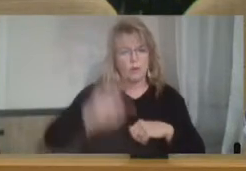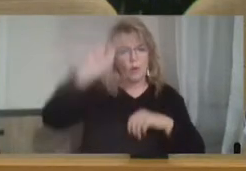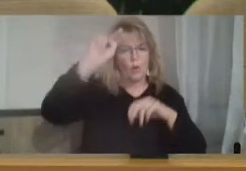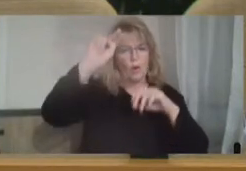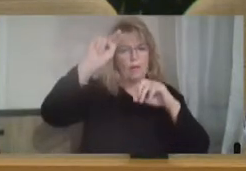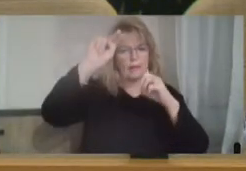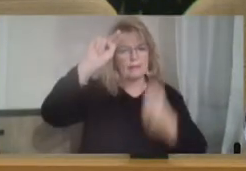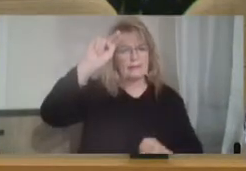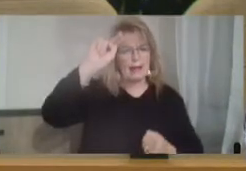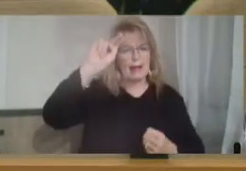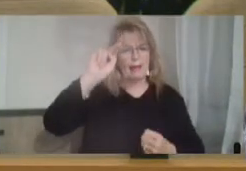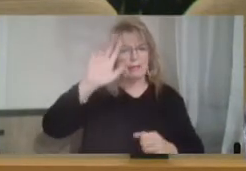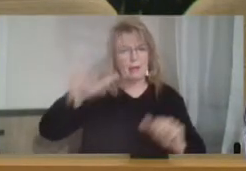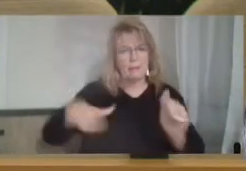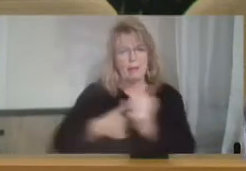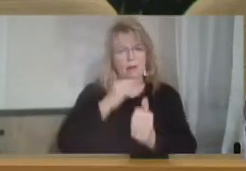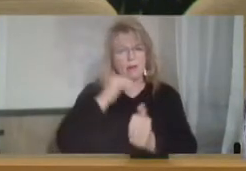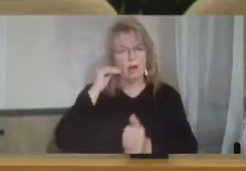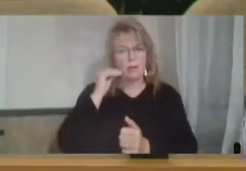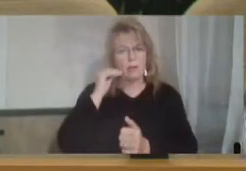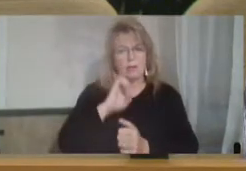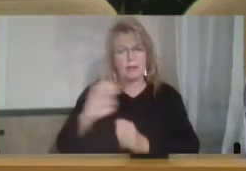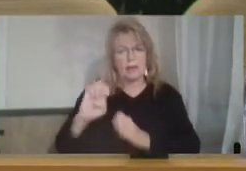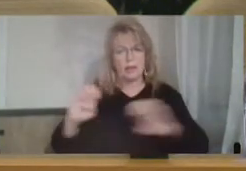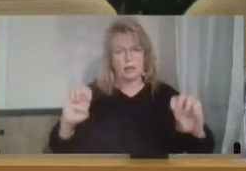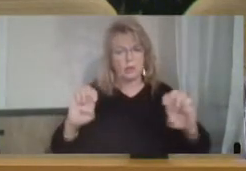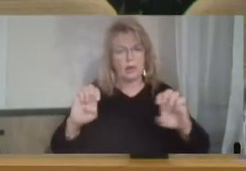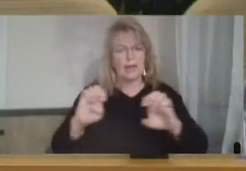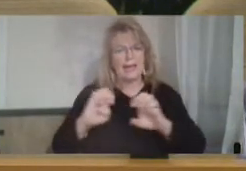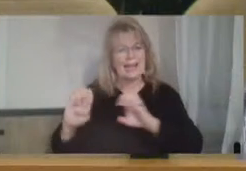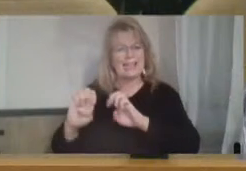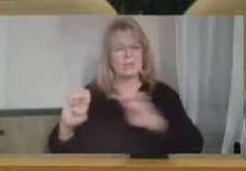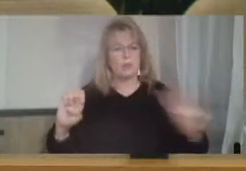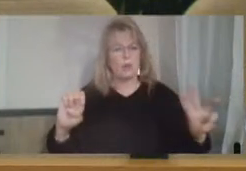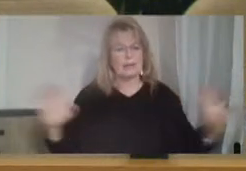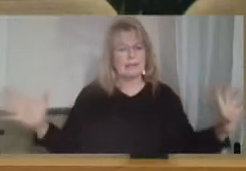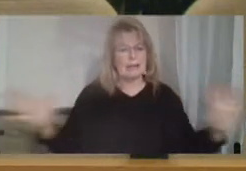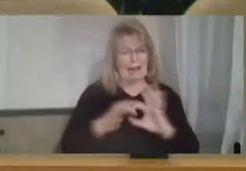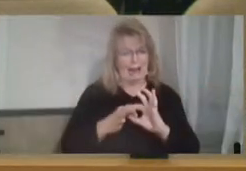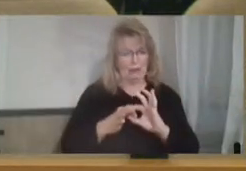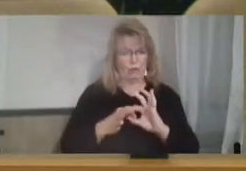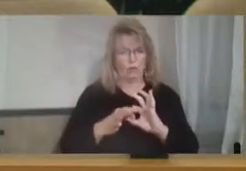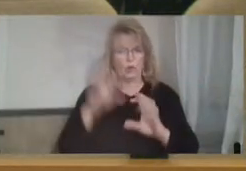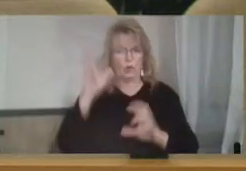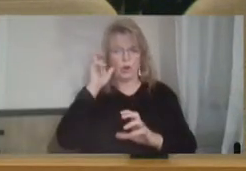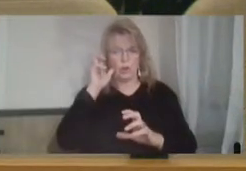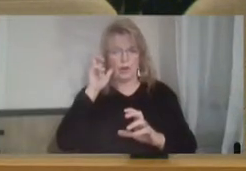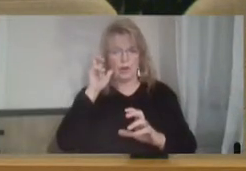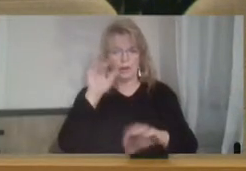homes and the east-west connector that you're hearing about tonight.